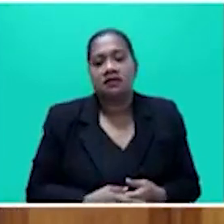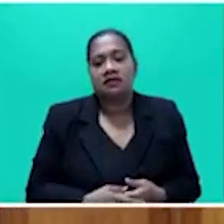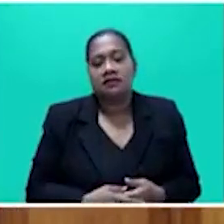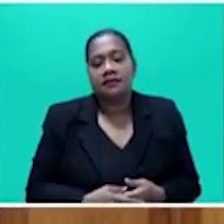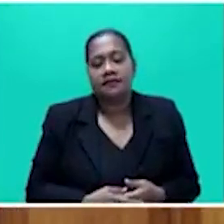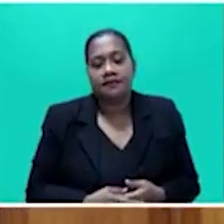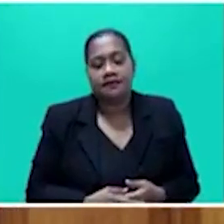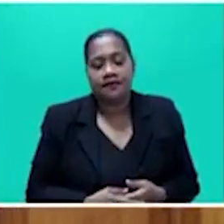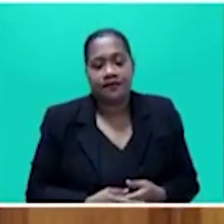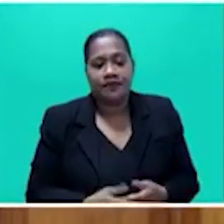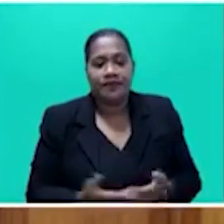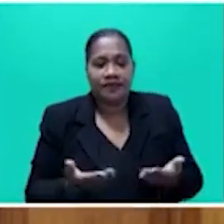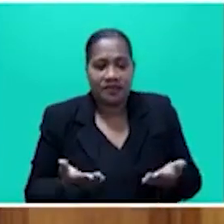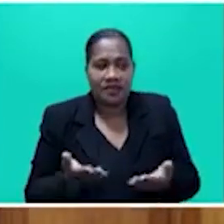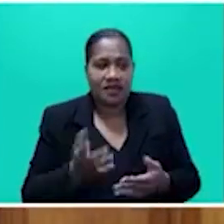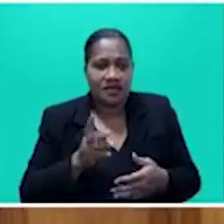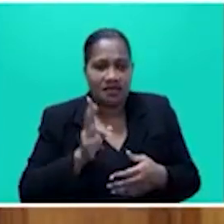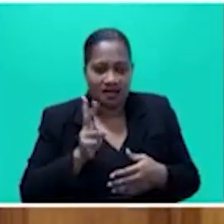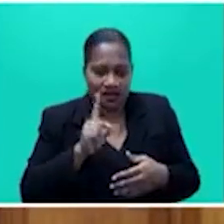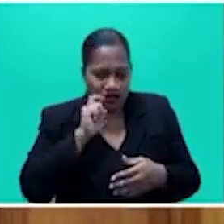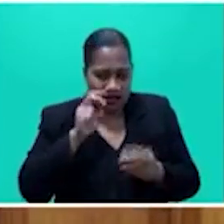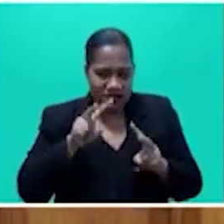the reputation of our